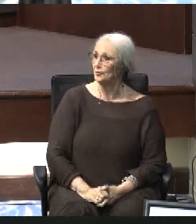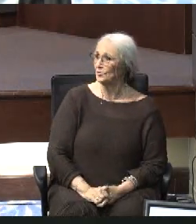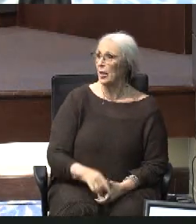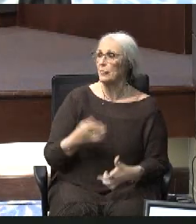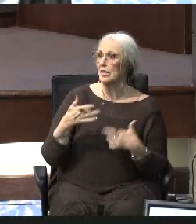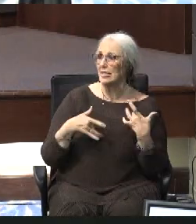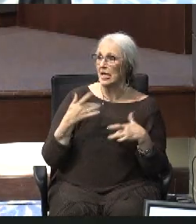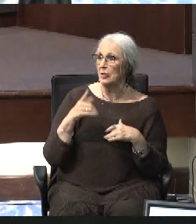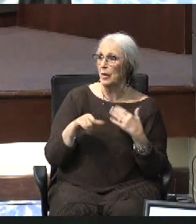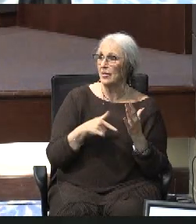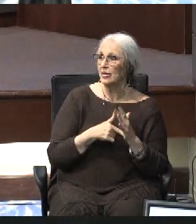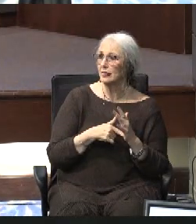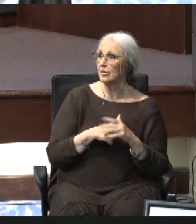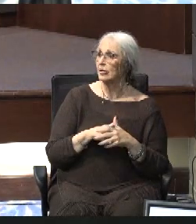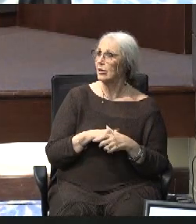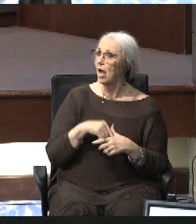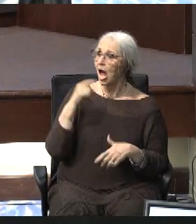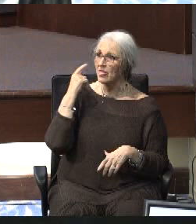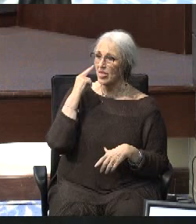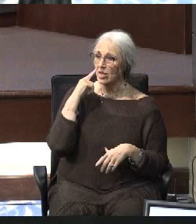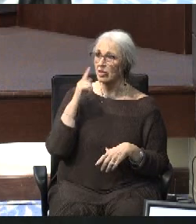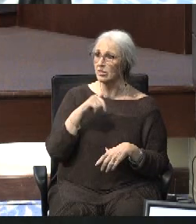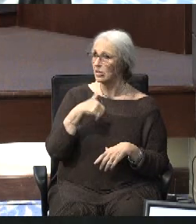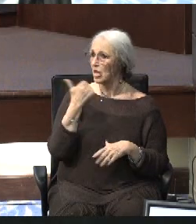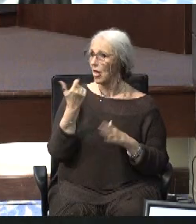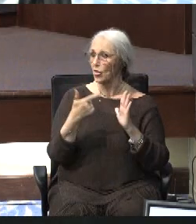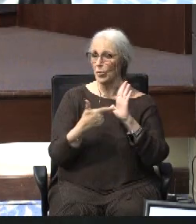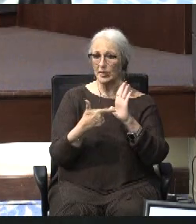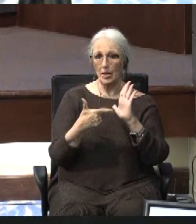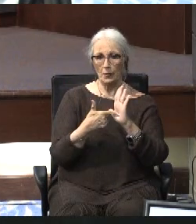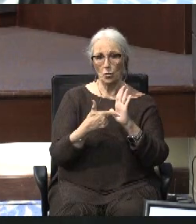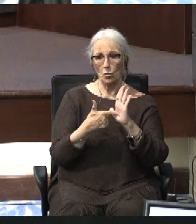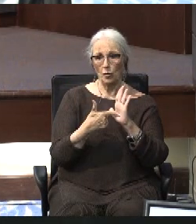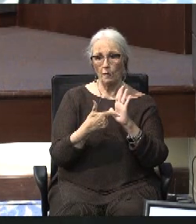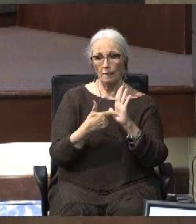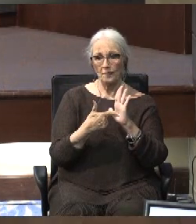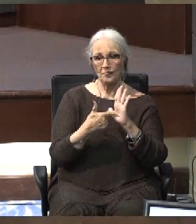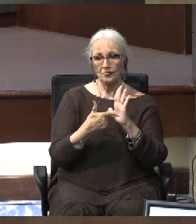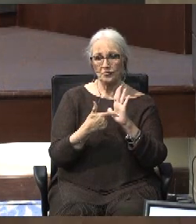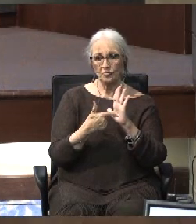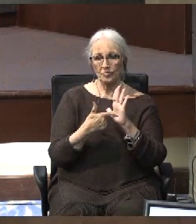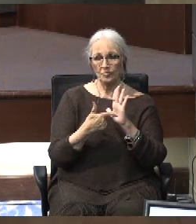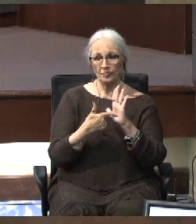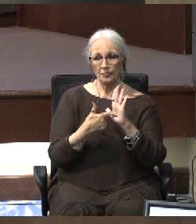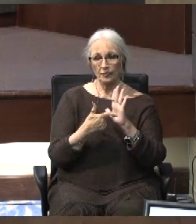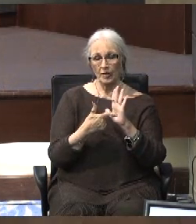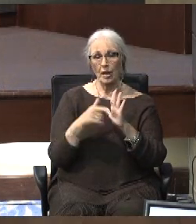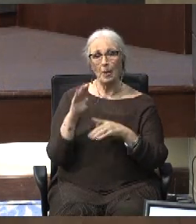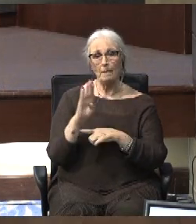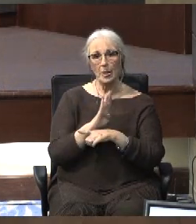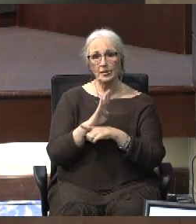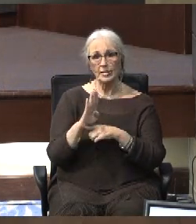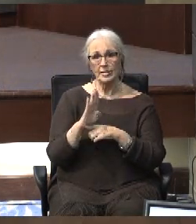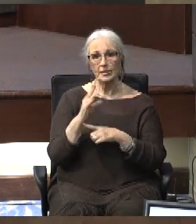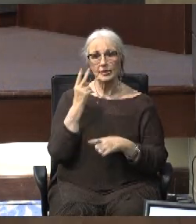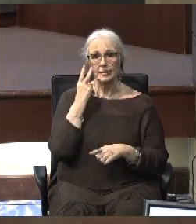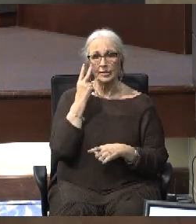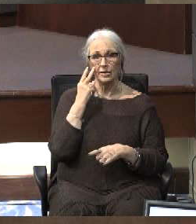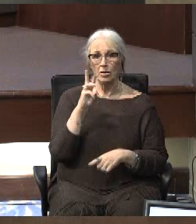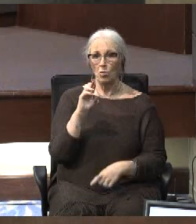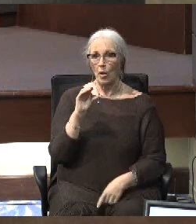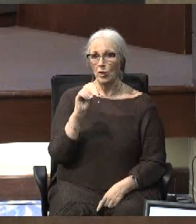this. I think this is just another example of a business seeing that